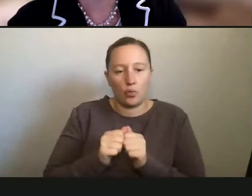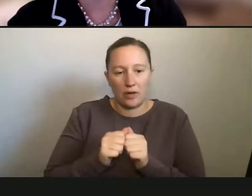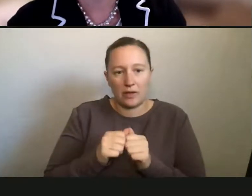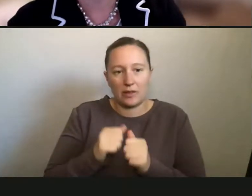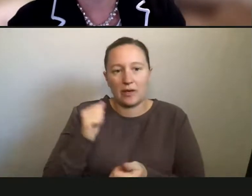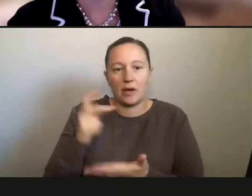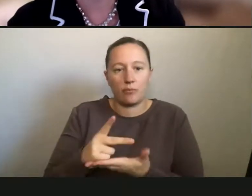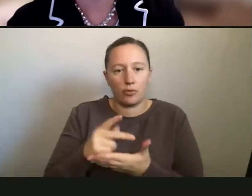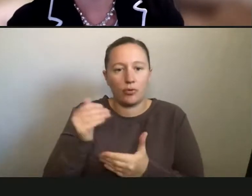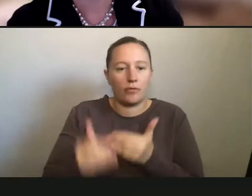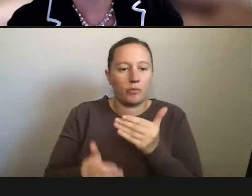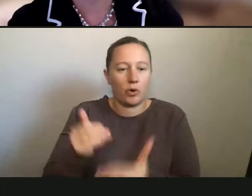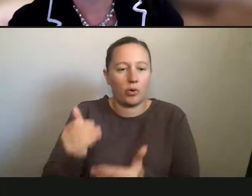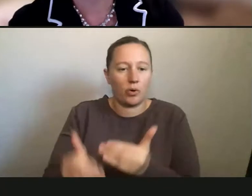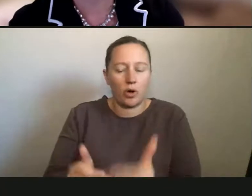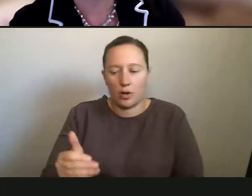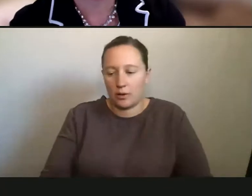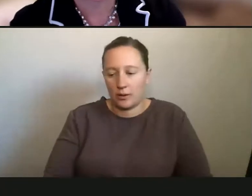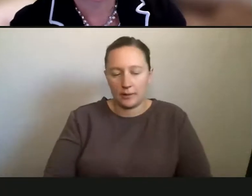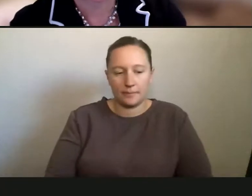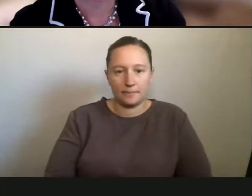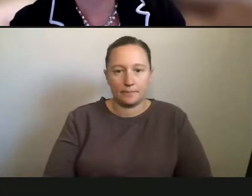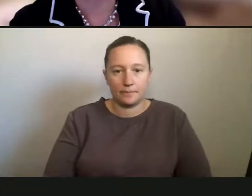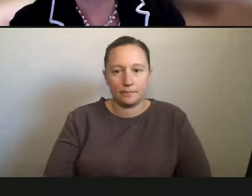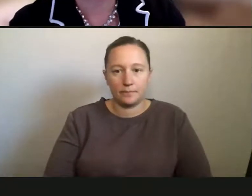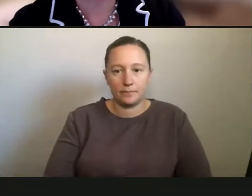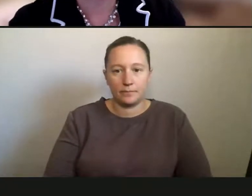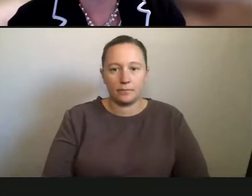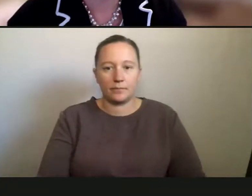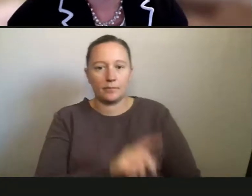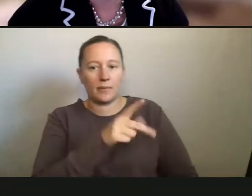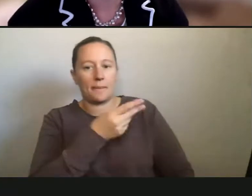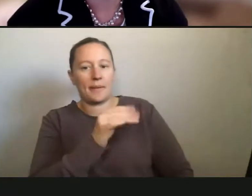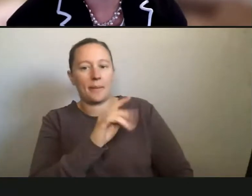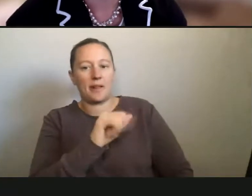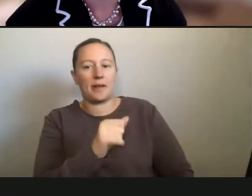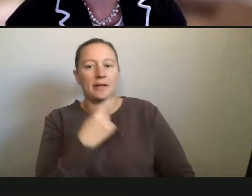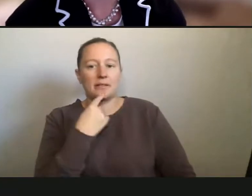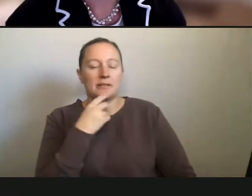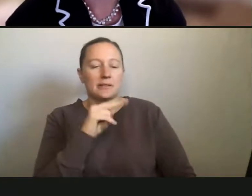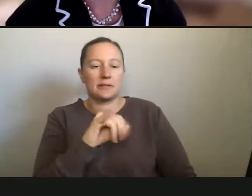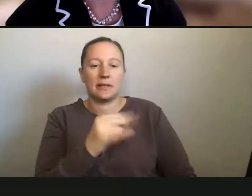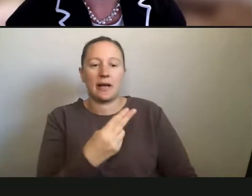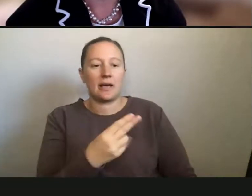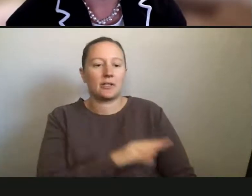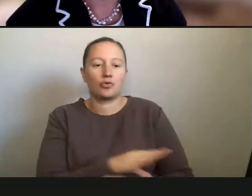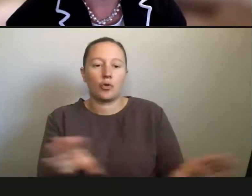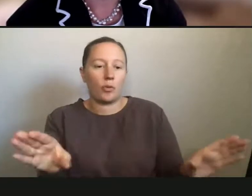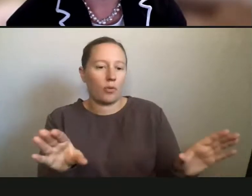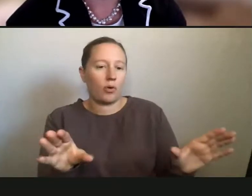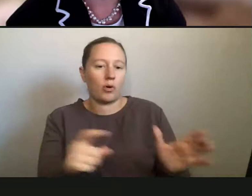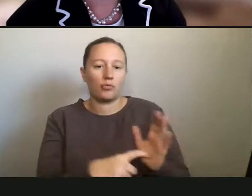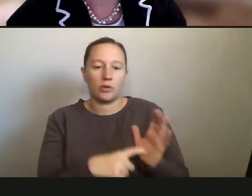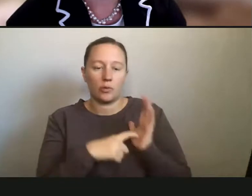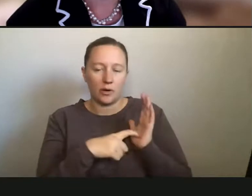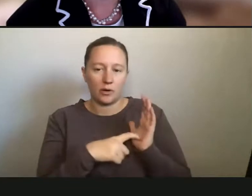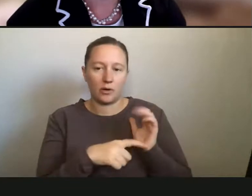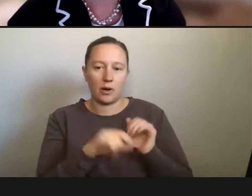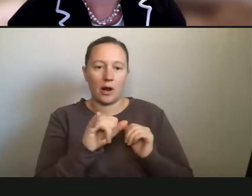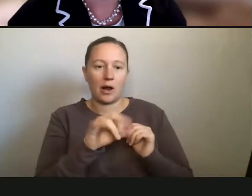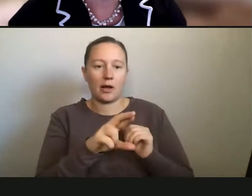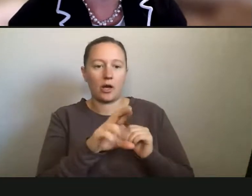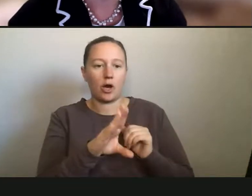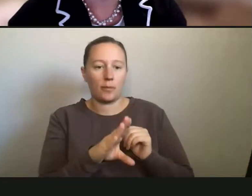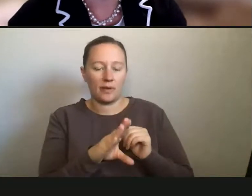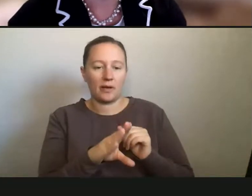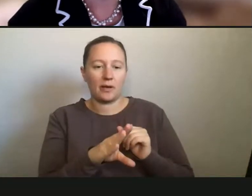approved protocol? I'll jump in with that one. NIH no longer requires that